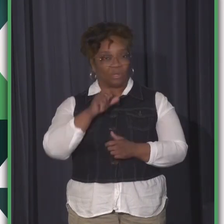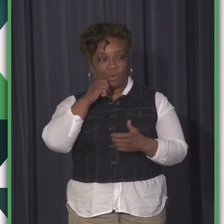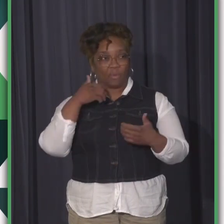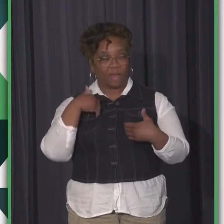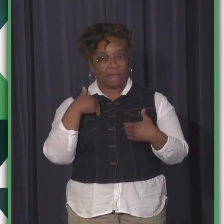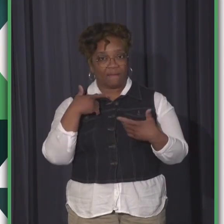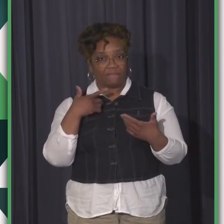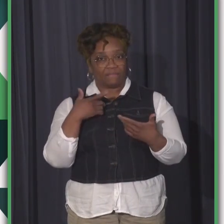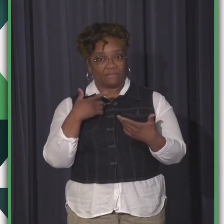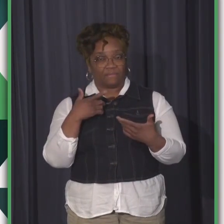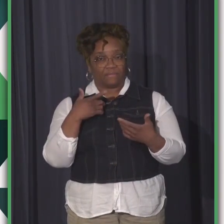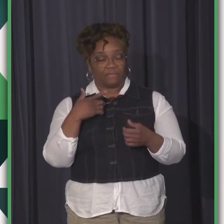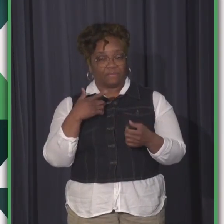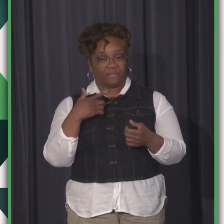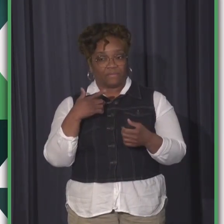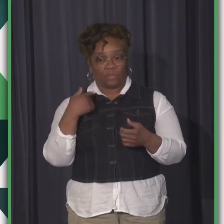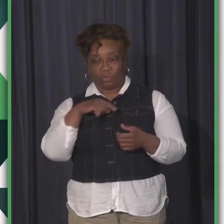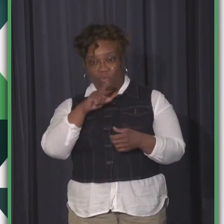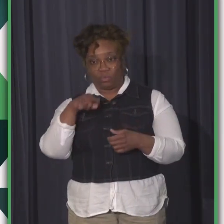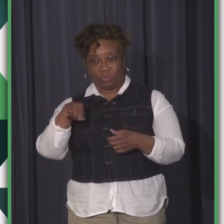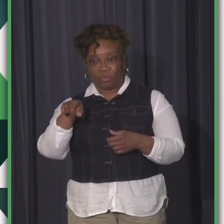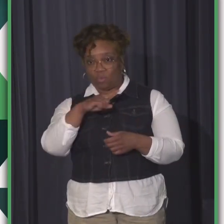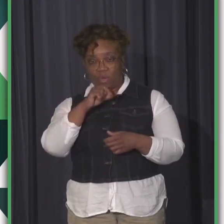okay. Are we following on here?